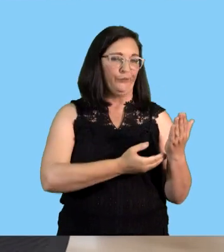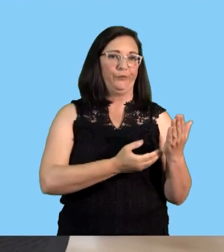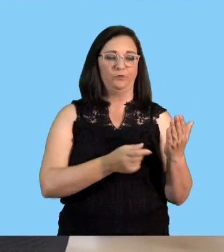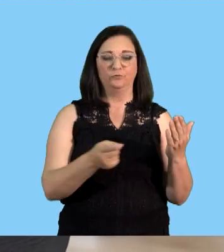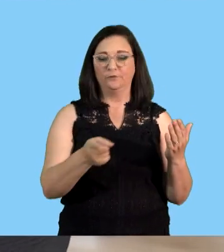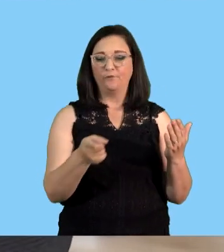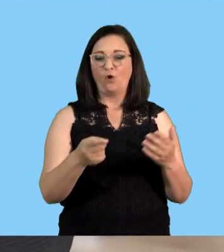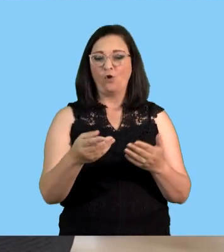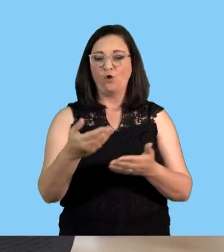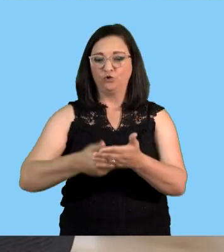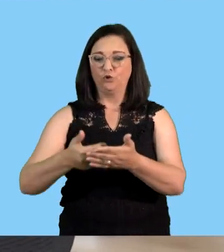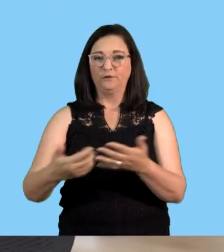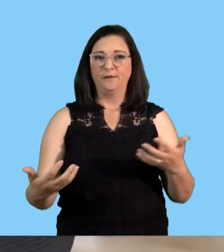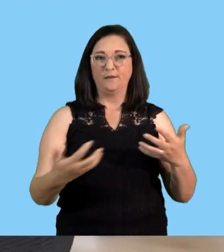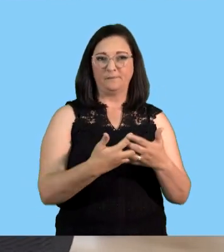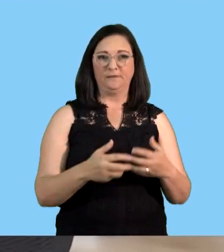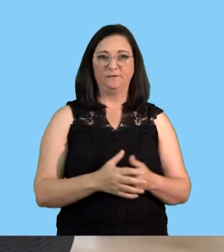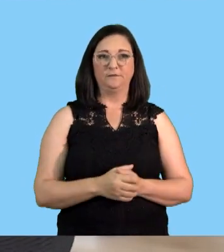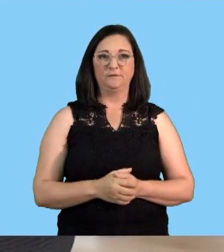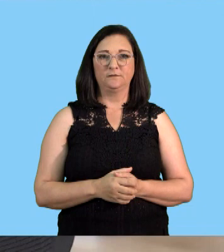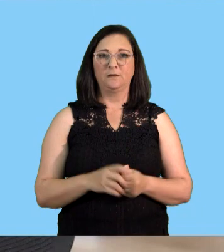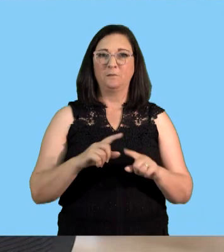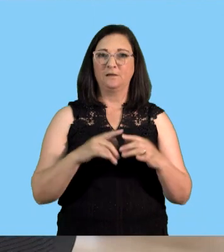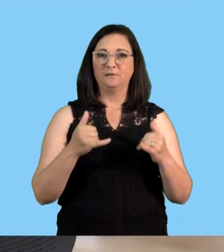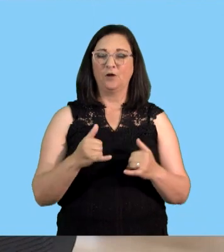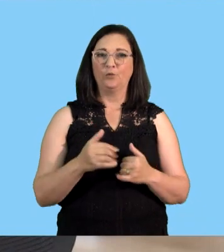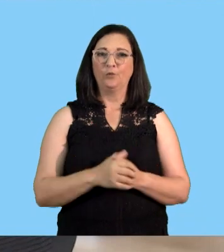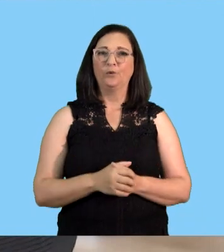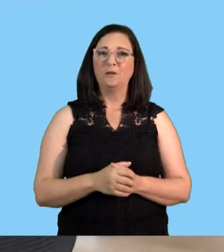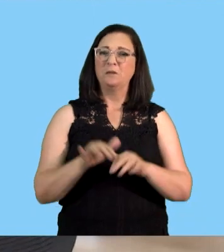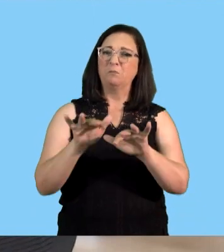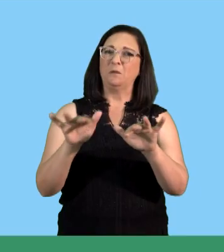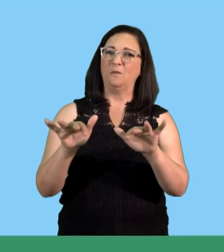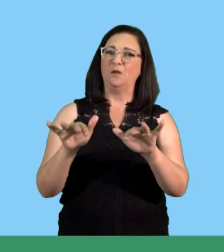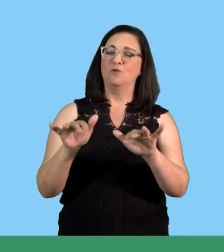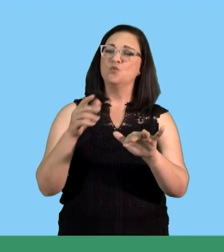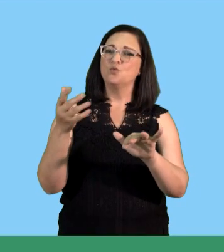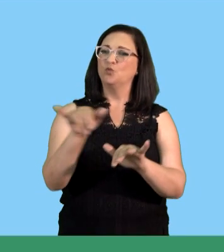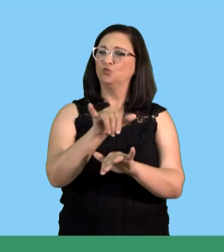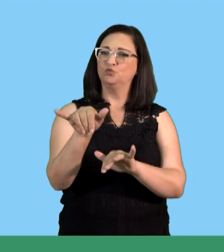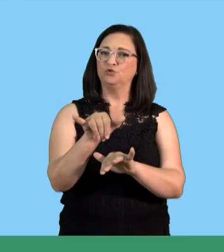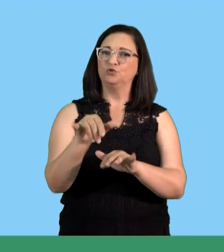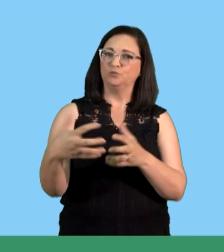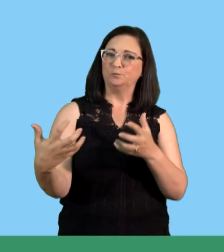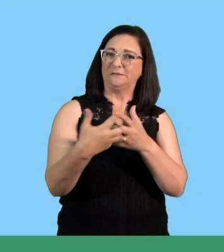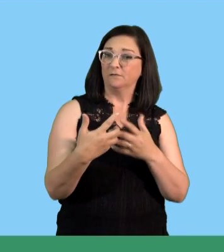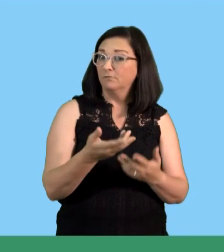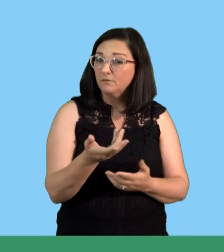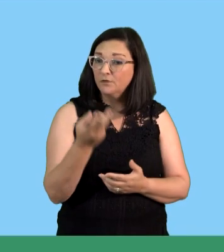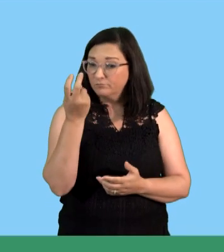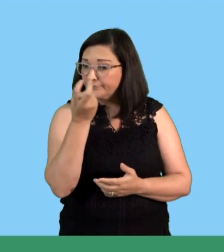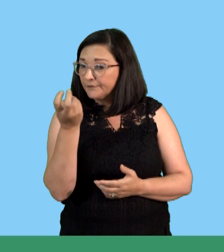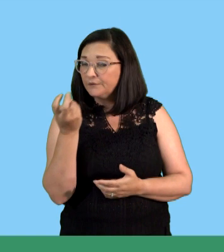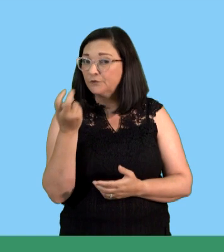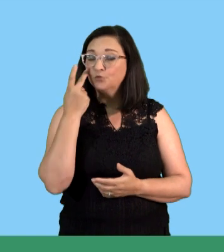received documents. And then we need to screen which applicants meet the minimum requirements and separate these from